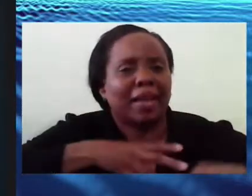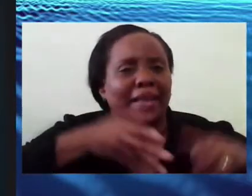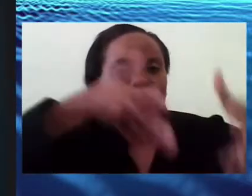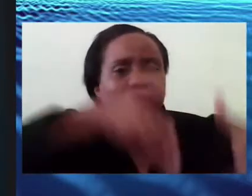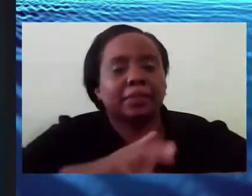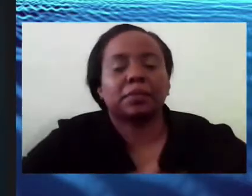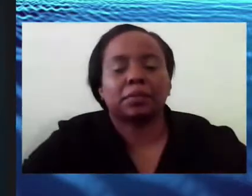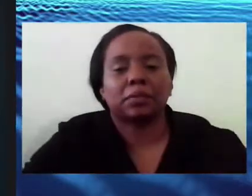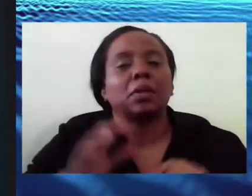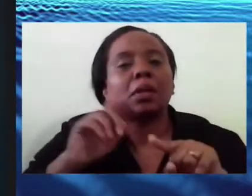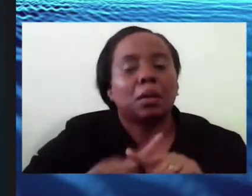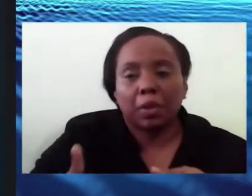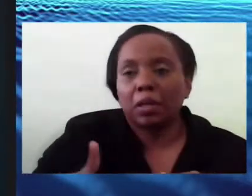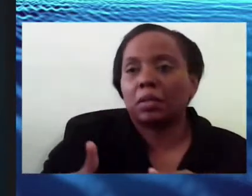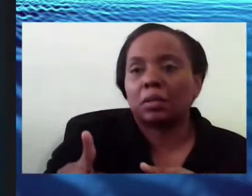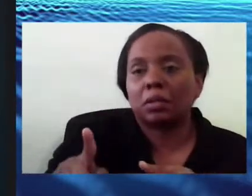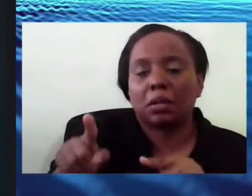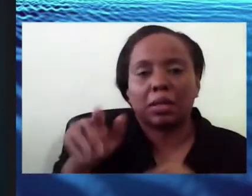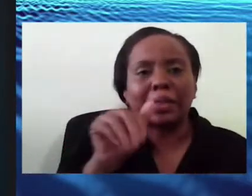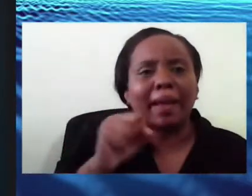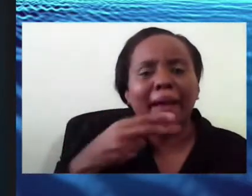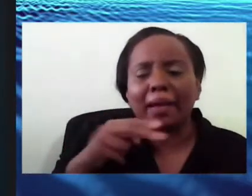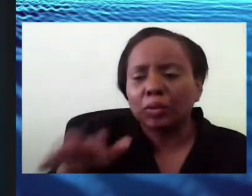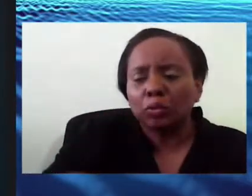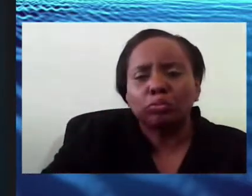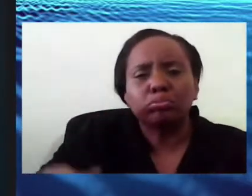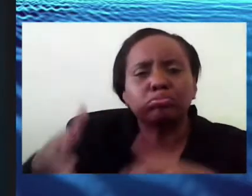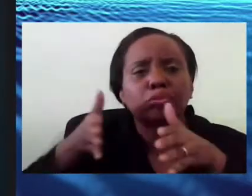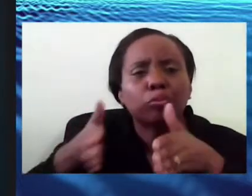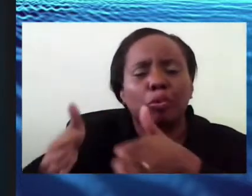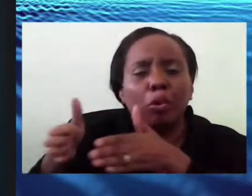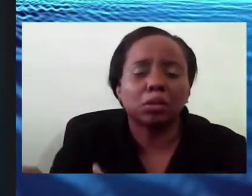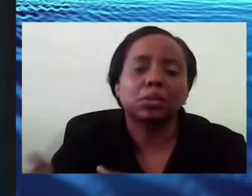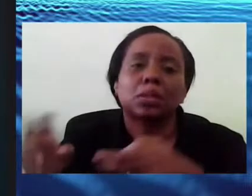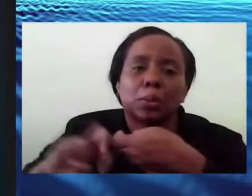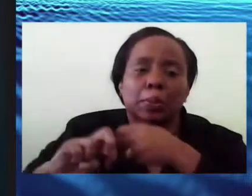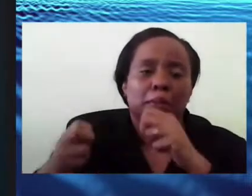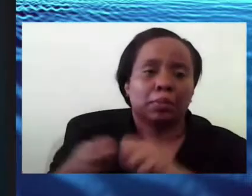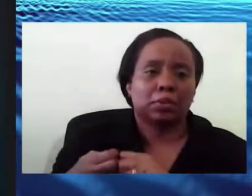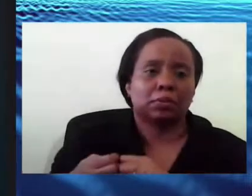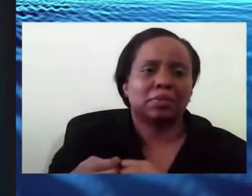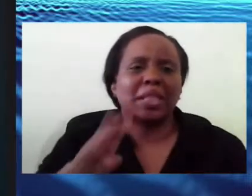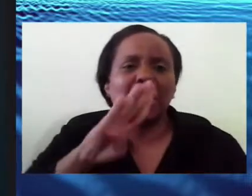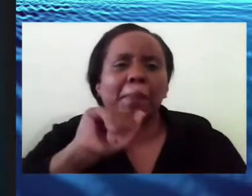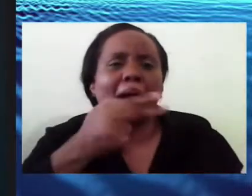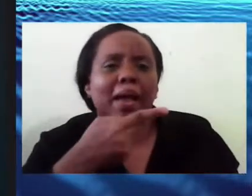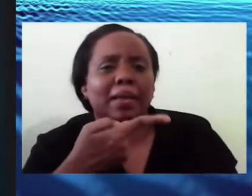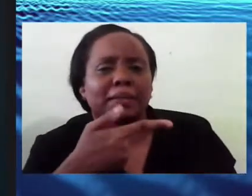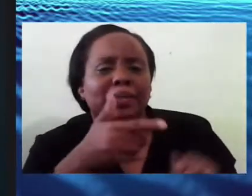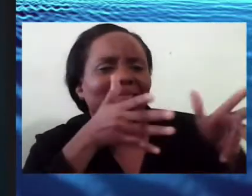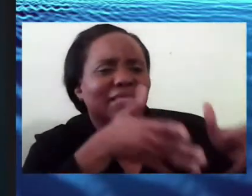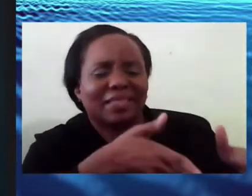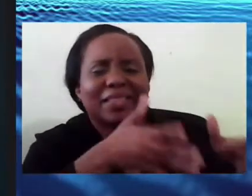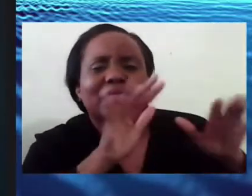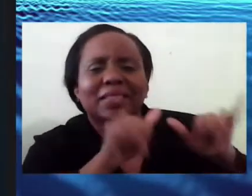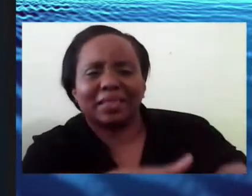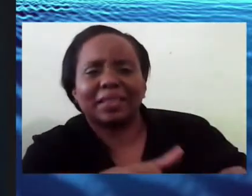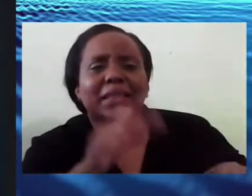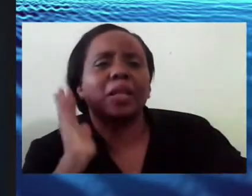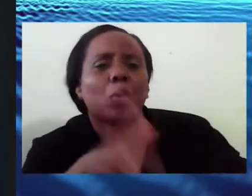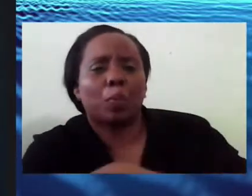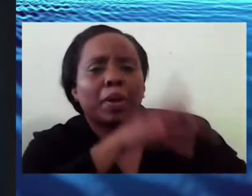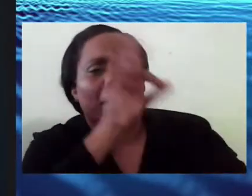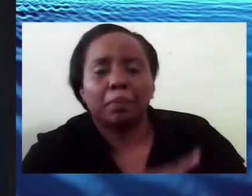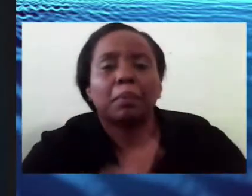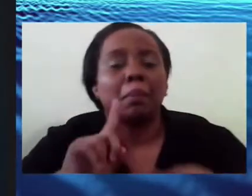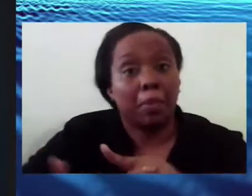clean, get communities clean, get the government installations clean, and arrangements will be made in the coming week to collect the ash that